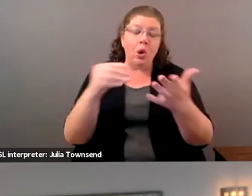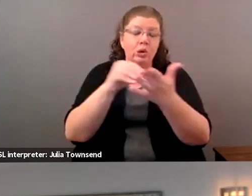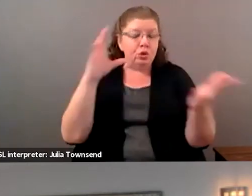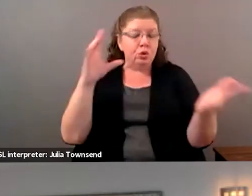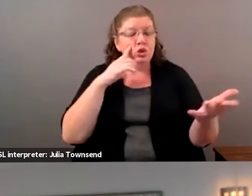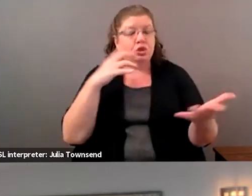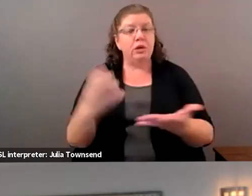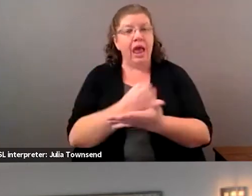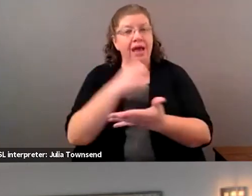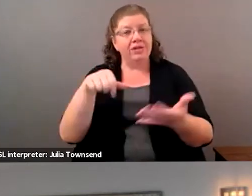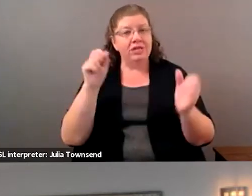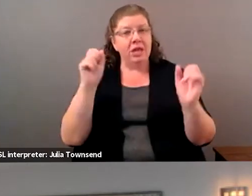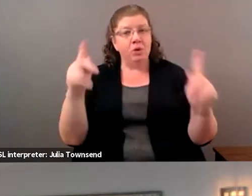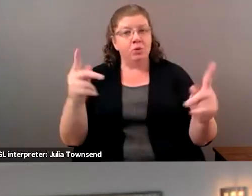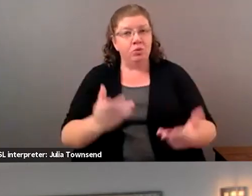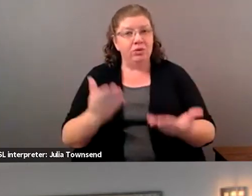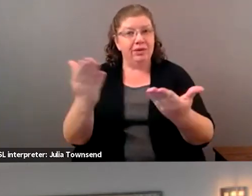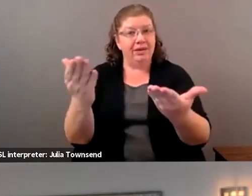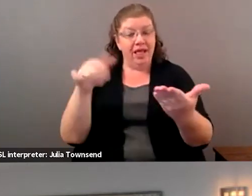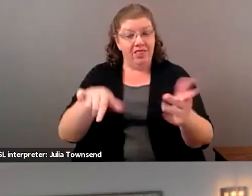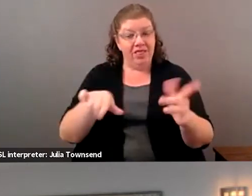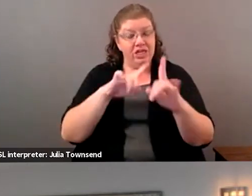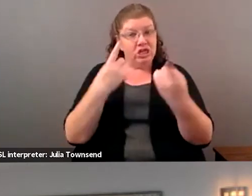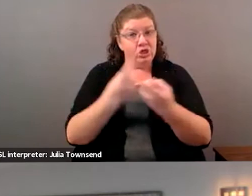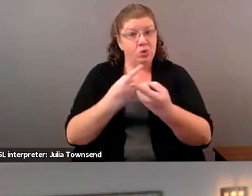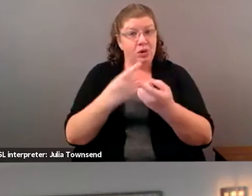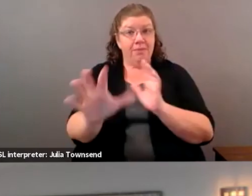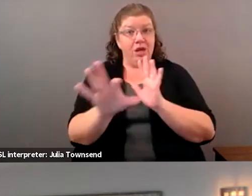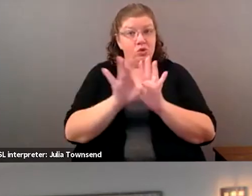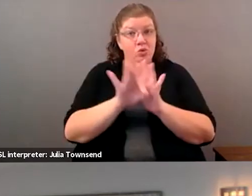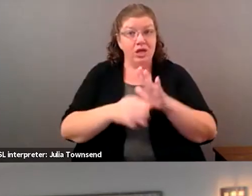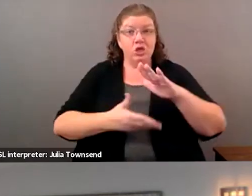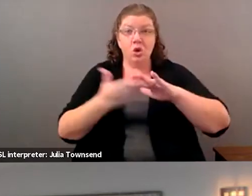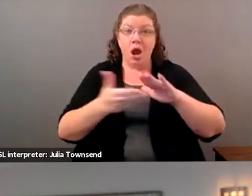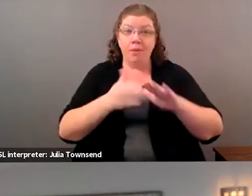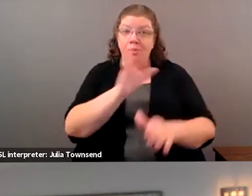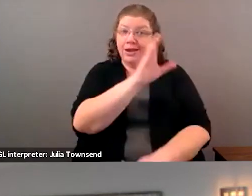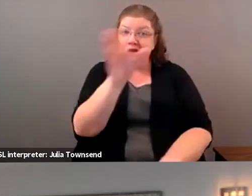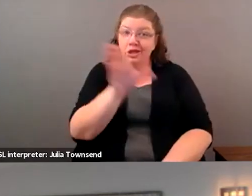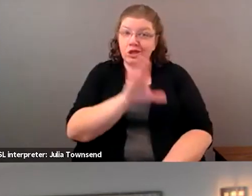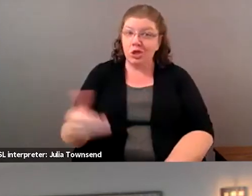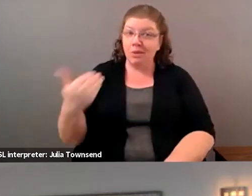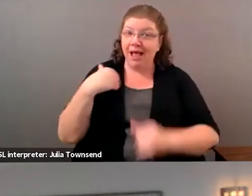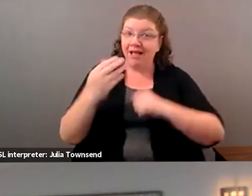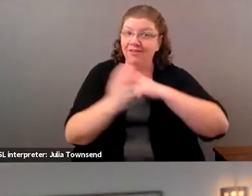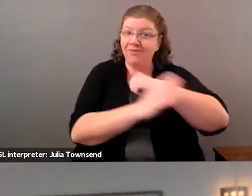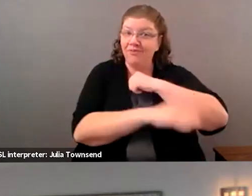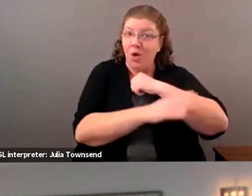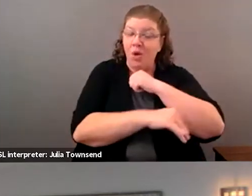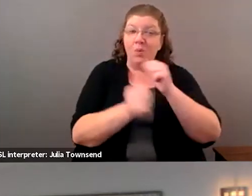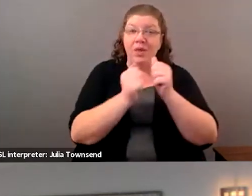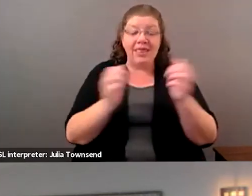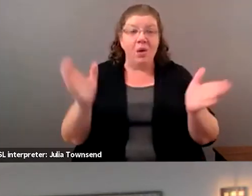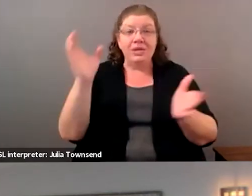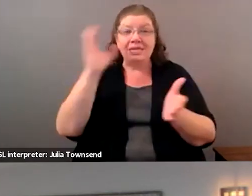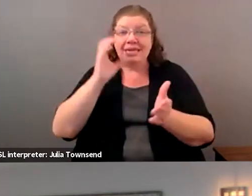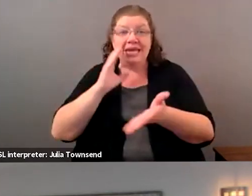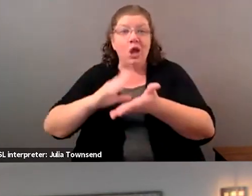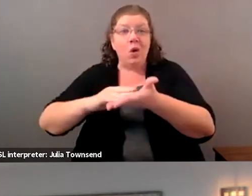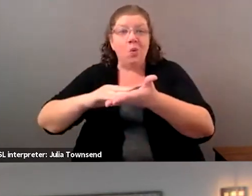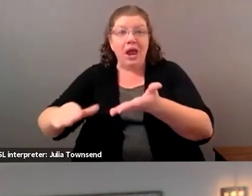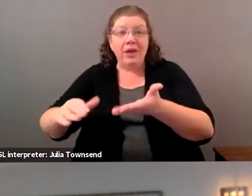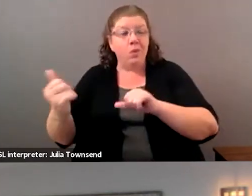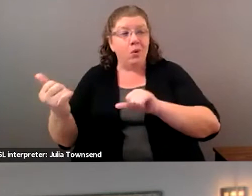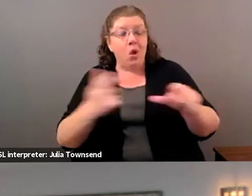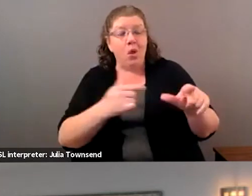opportunity. This district made a choice to operate in Zoom last fall, not seeking a waiver when all private